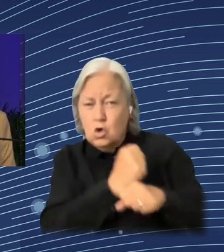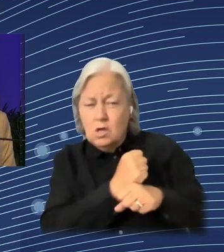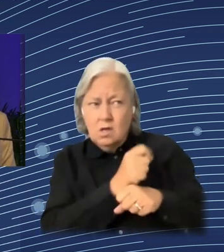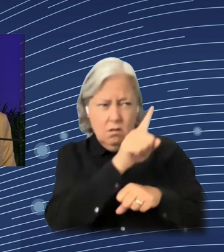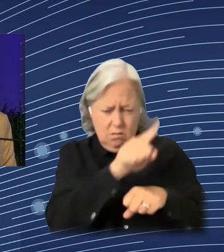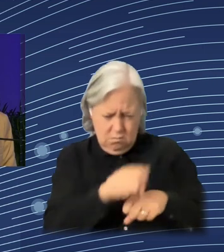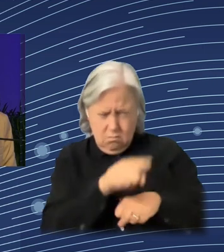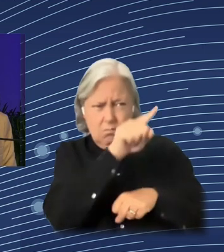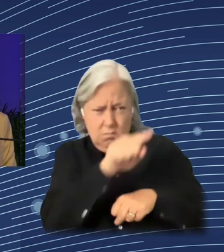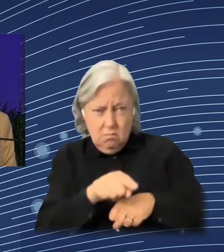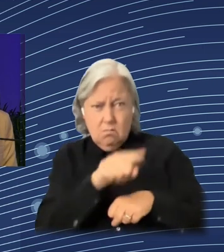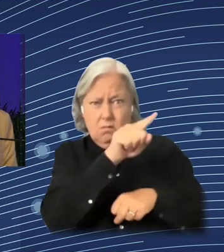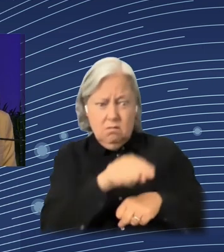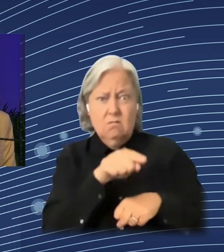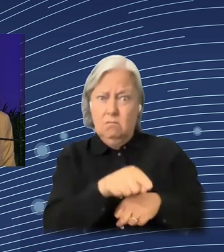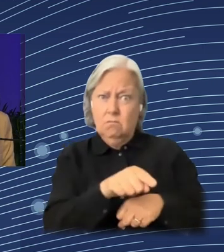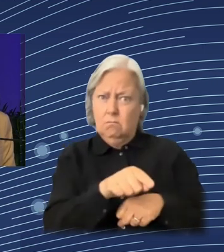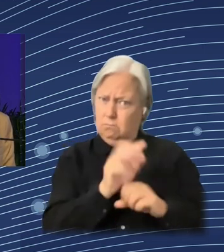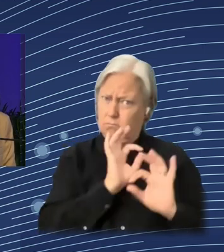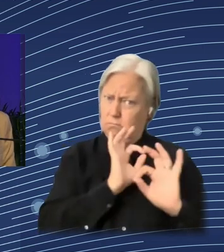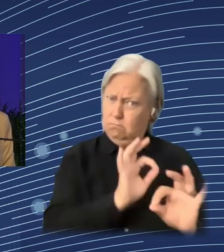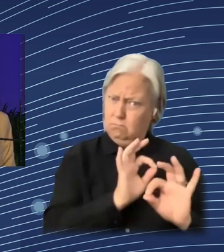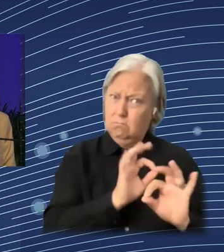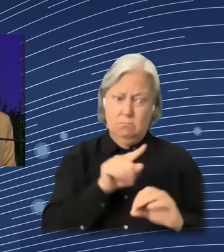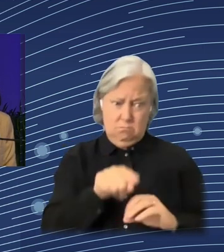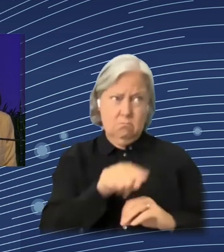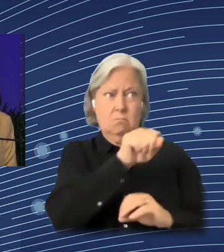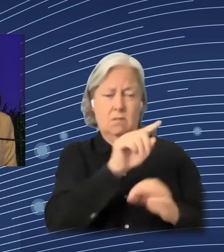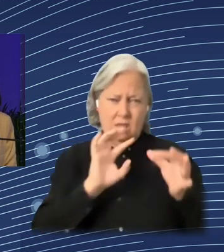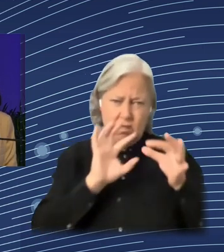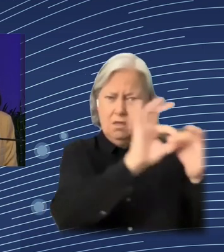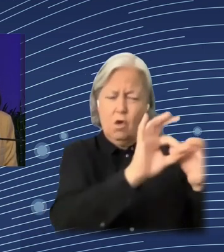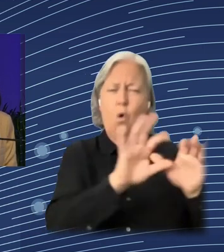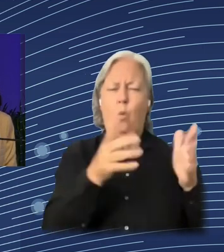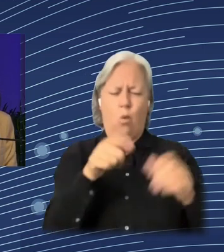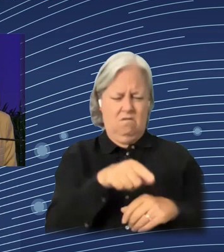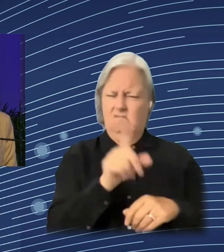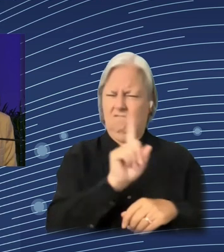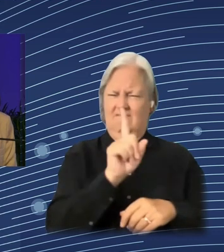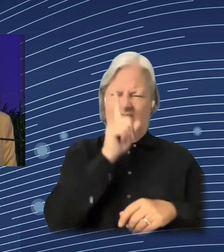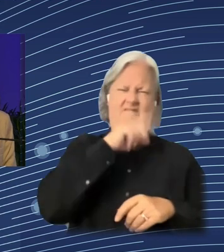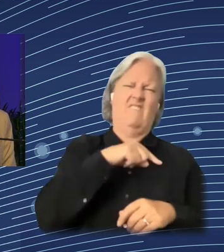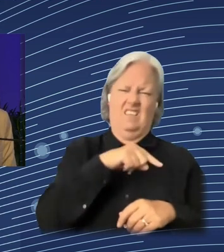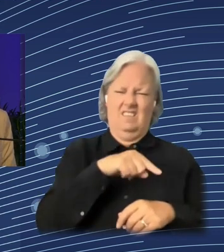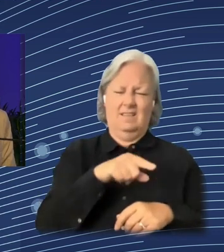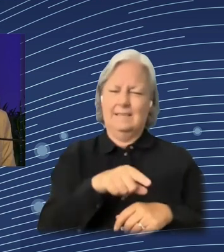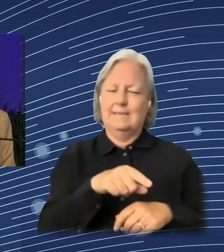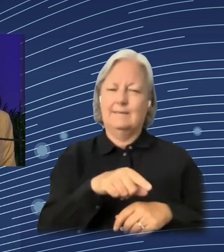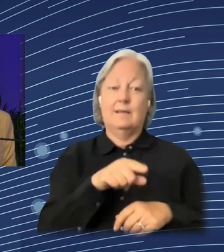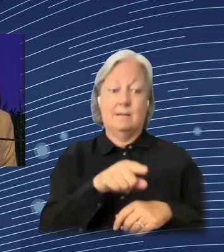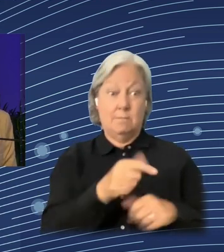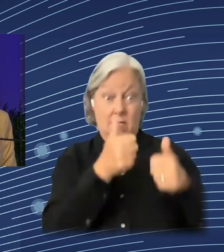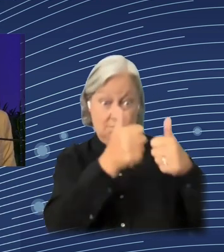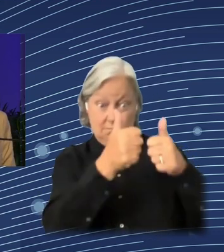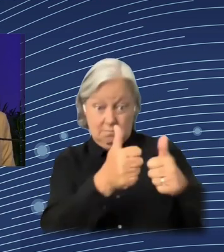are real workers, so they really have the right to get the benefits. The